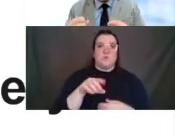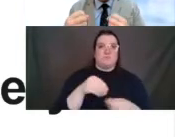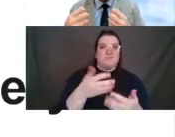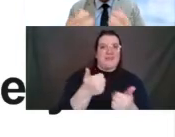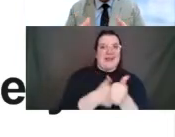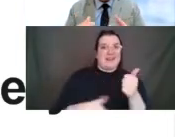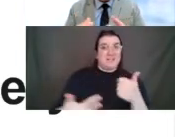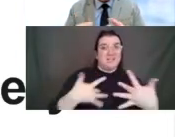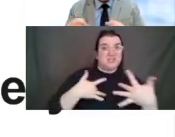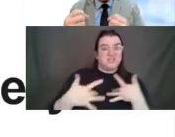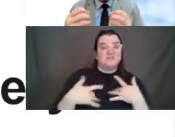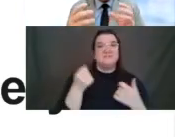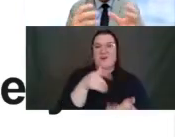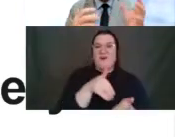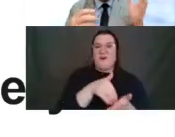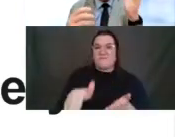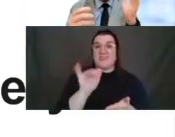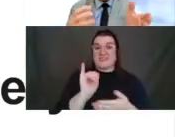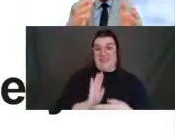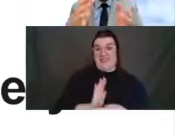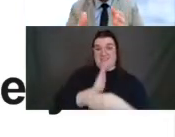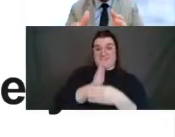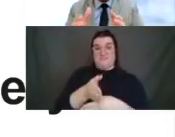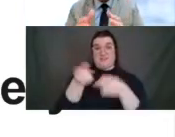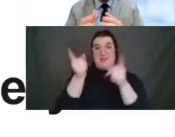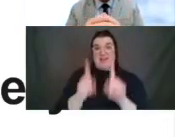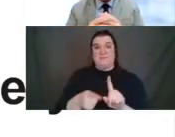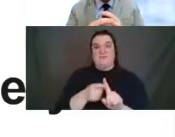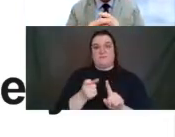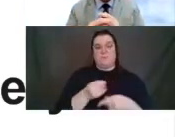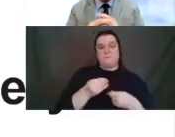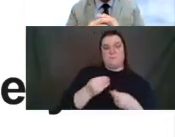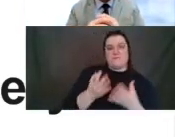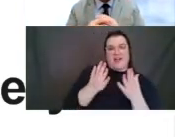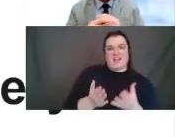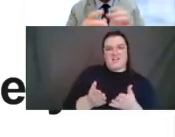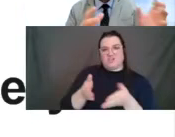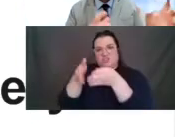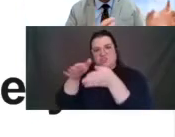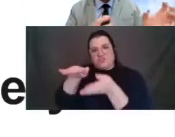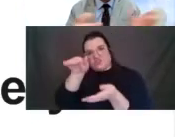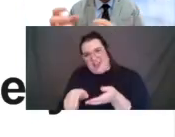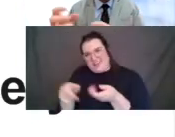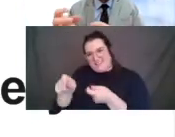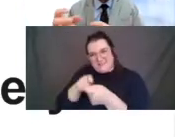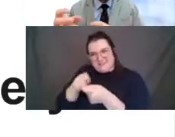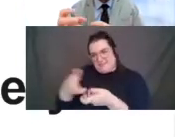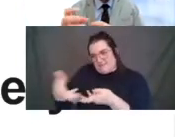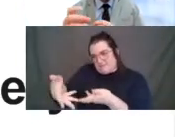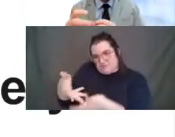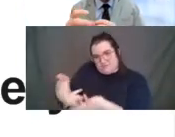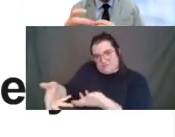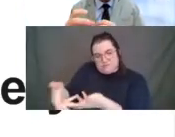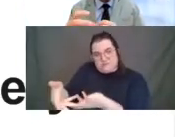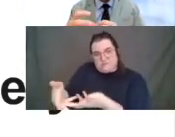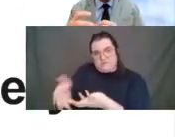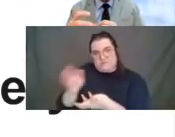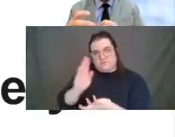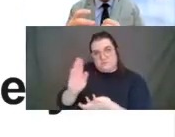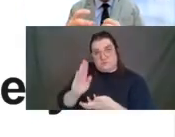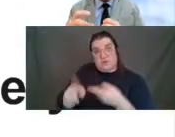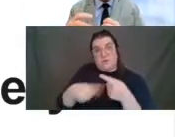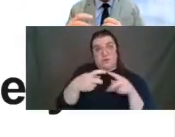of times that those interventions take place from a provider-child specific interaction. And what it does when we're switching to a coaching